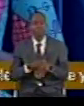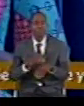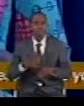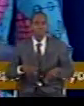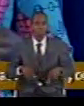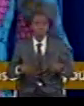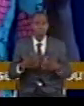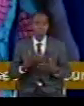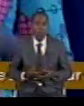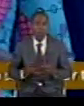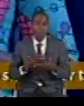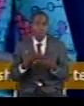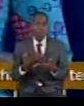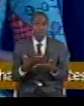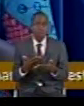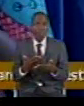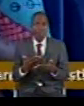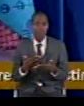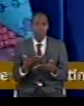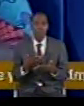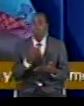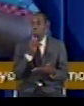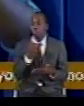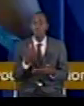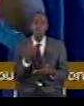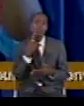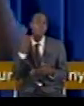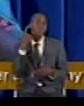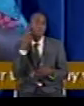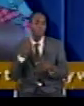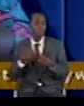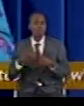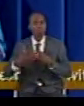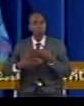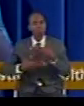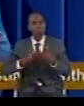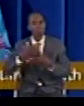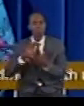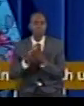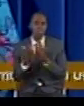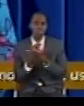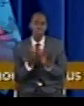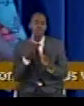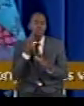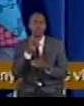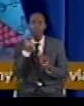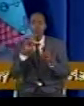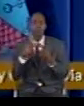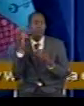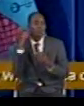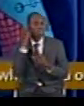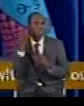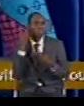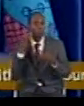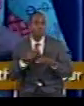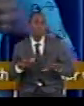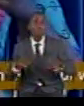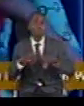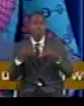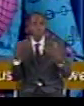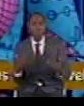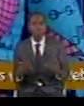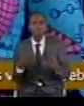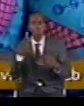deaf, but later on he comes deaf. He's not hearing sound, he's not hearing anything. But today, by the grace